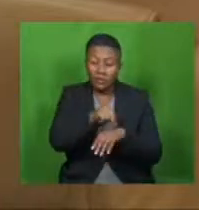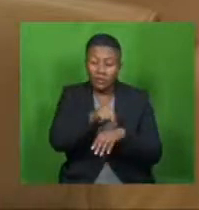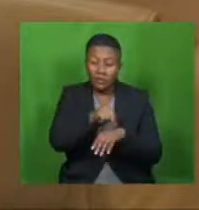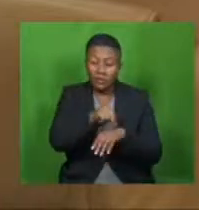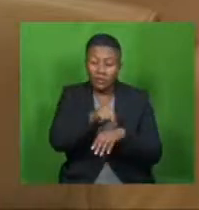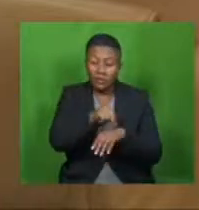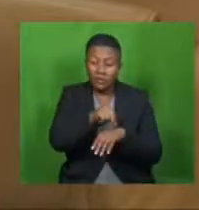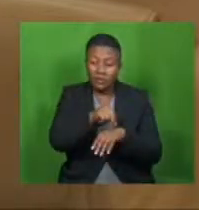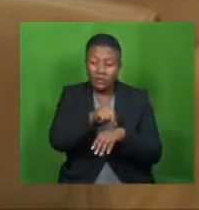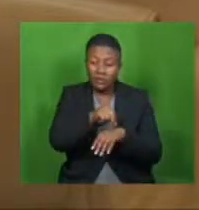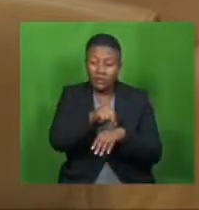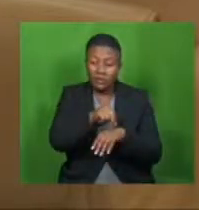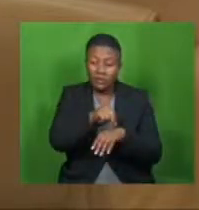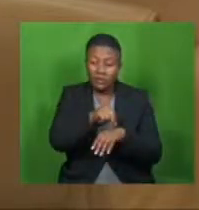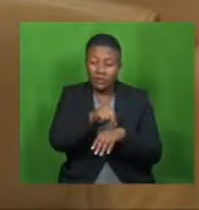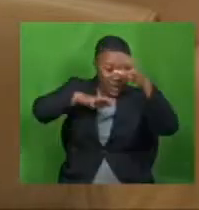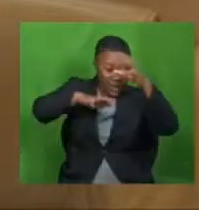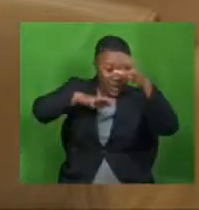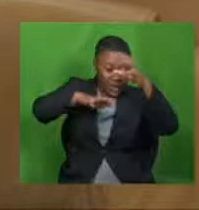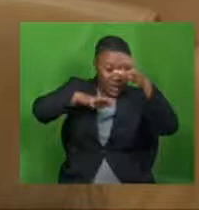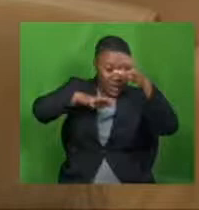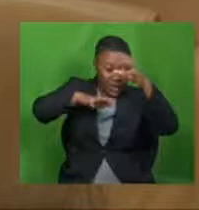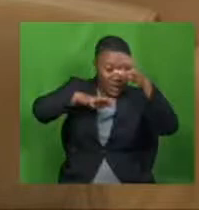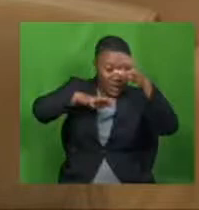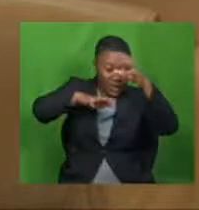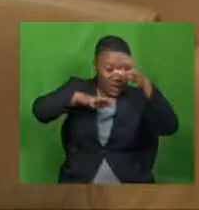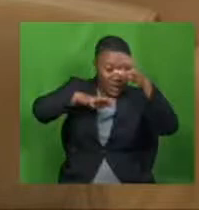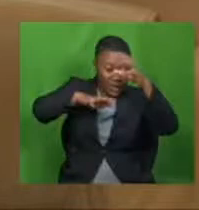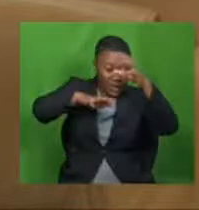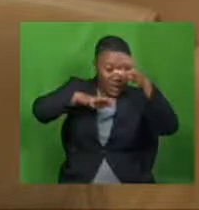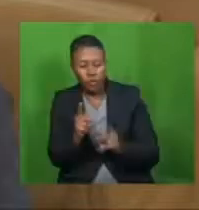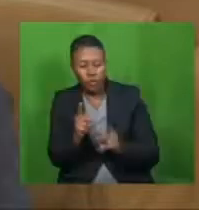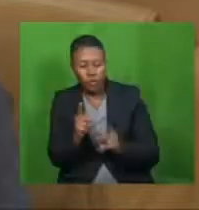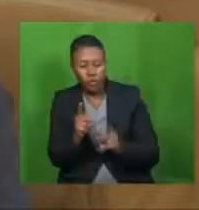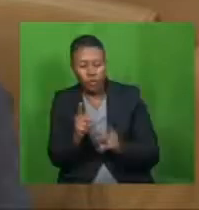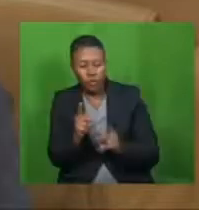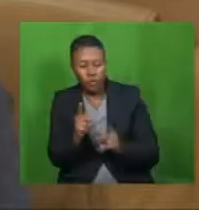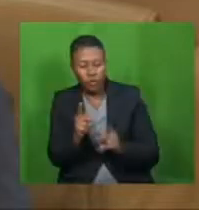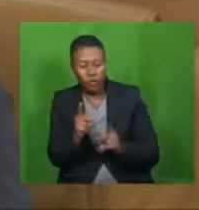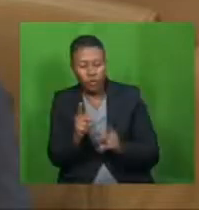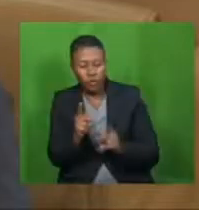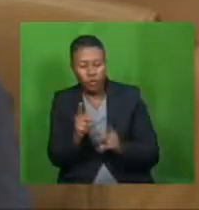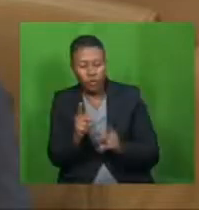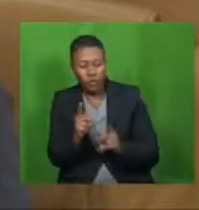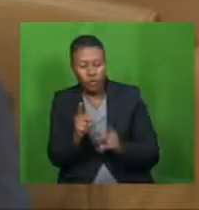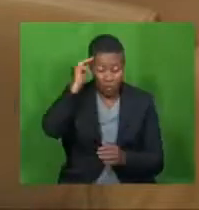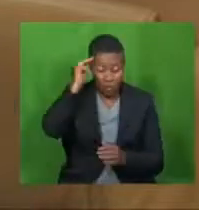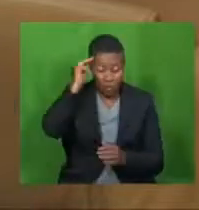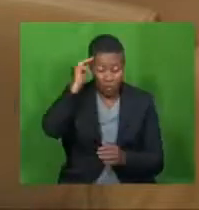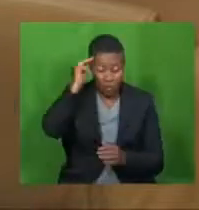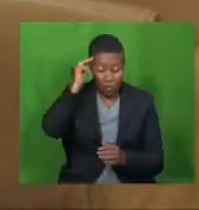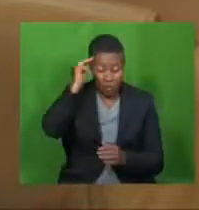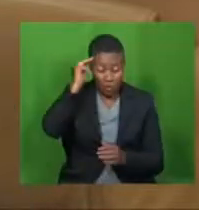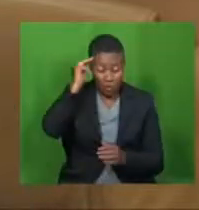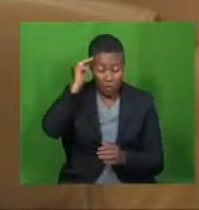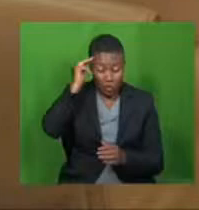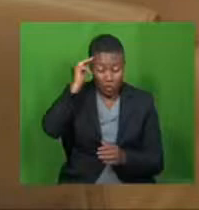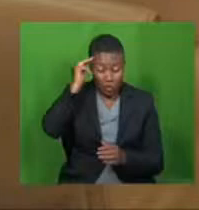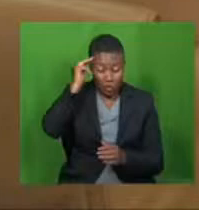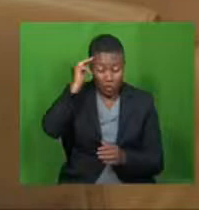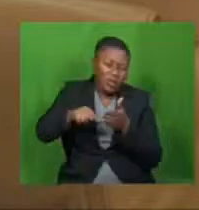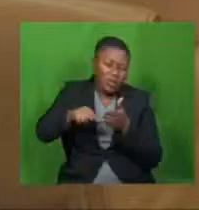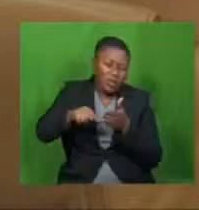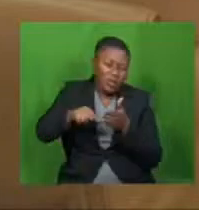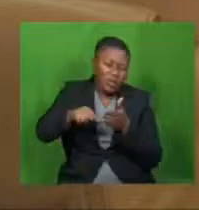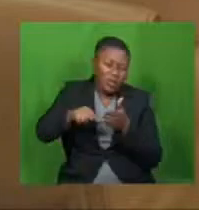not be very successful. So I'll urge the ministry to actually follow up on what they